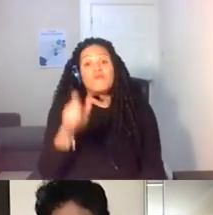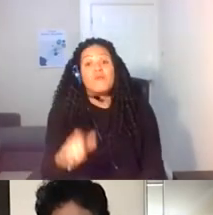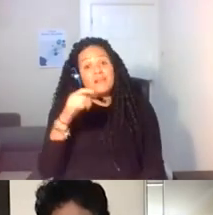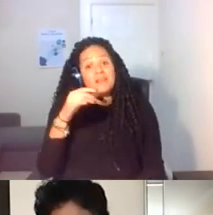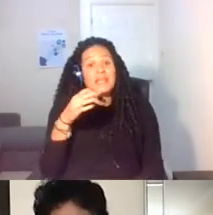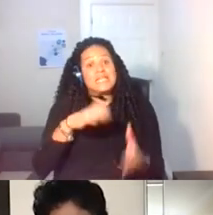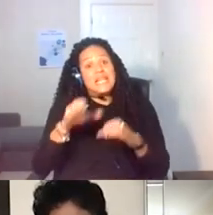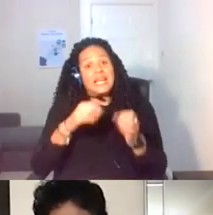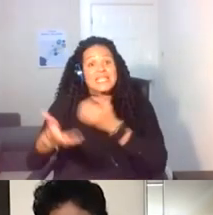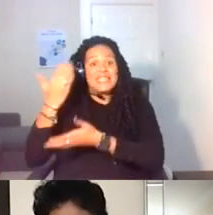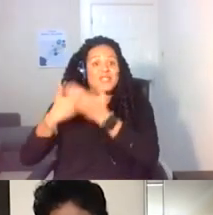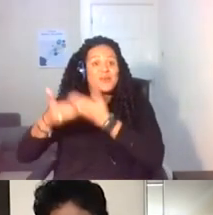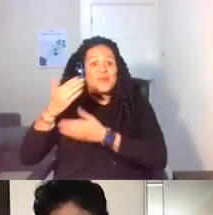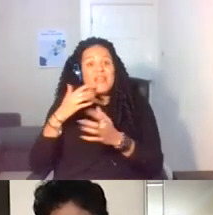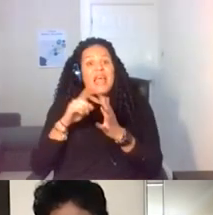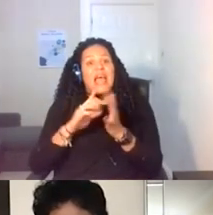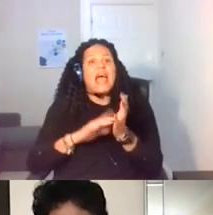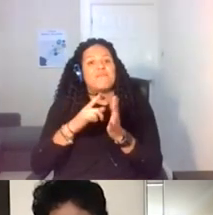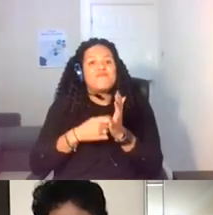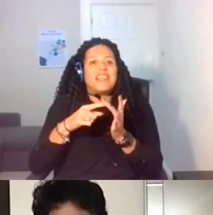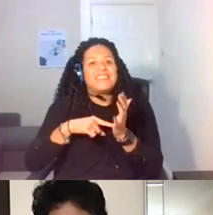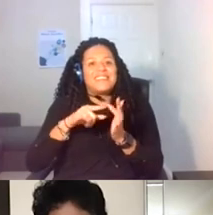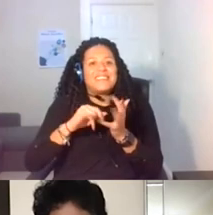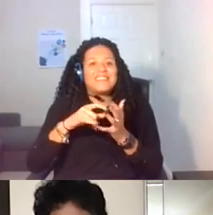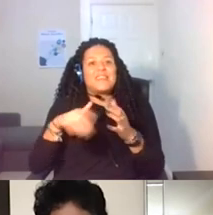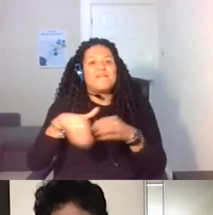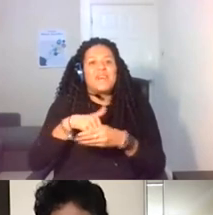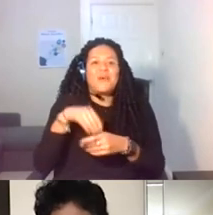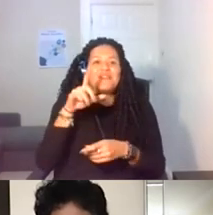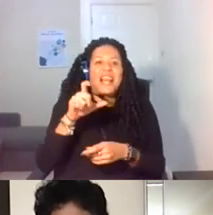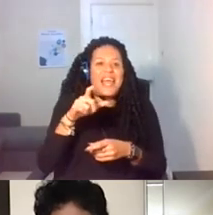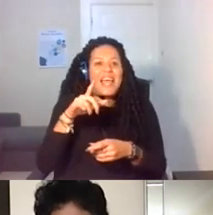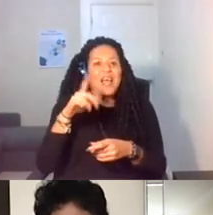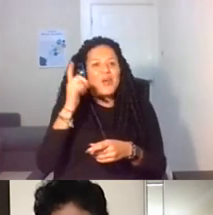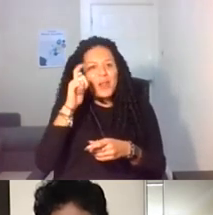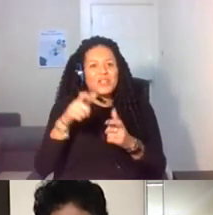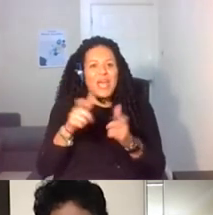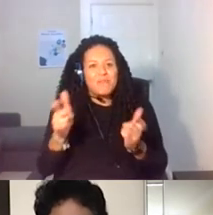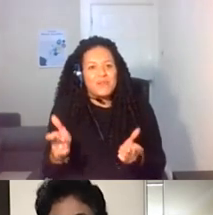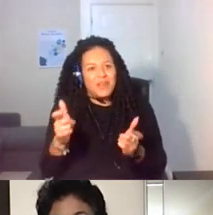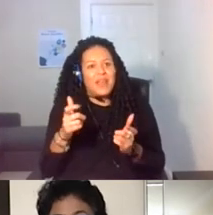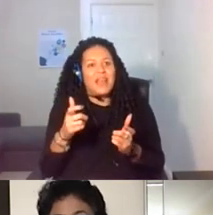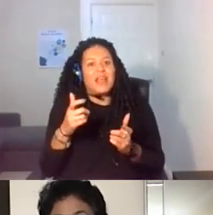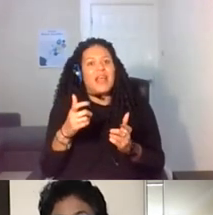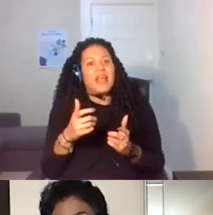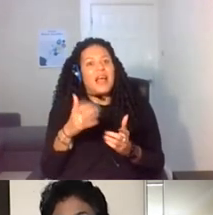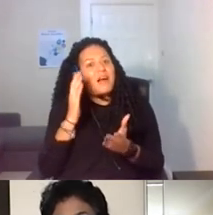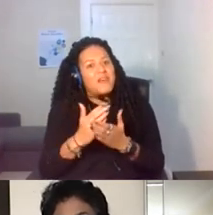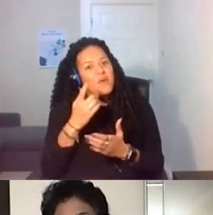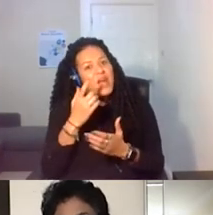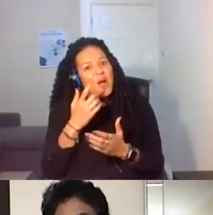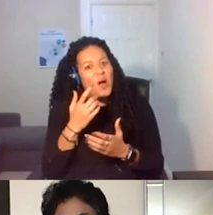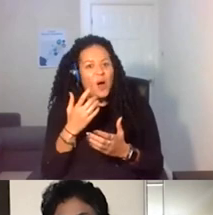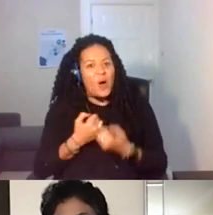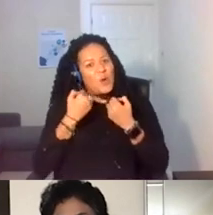science historian, Emeritus Fellow of Clare College, Cambridge, and now our very own new super queen of slime